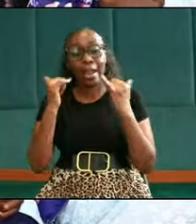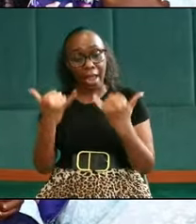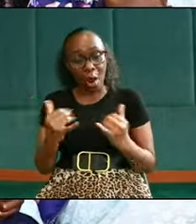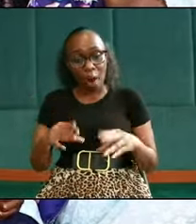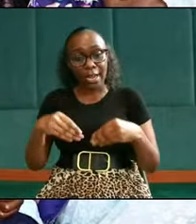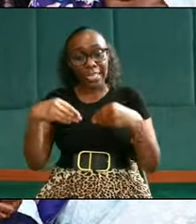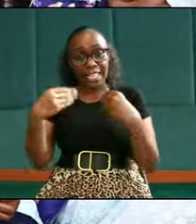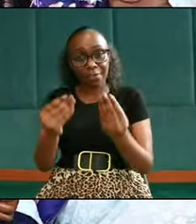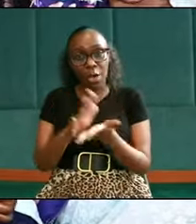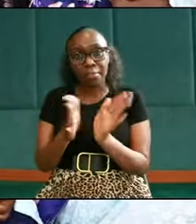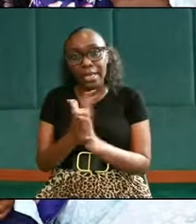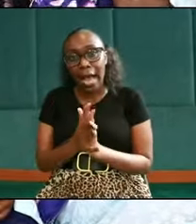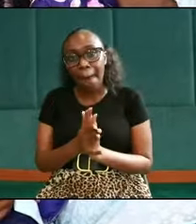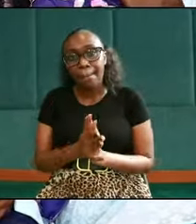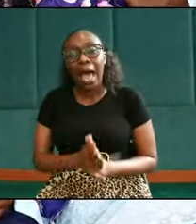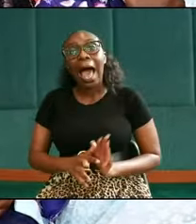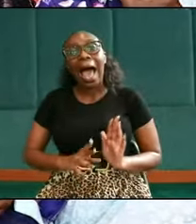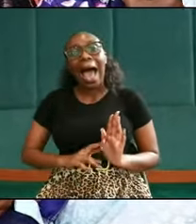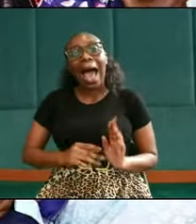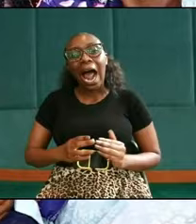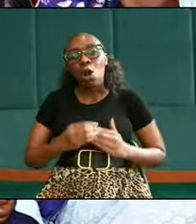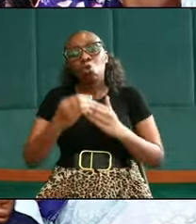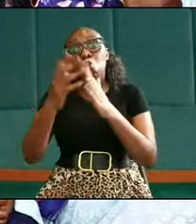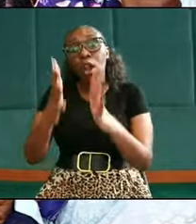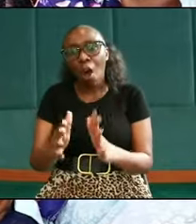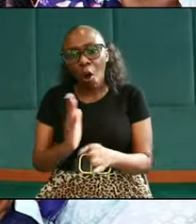the joy of the Lord."